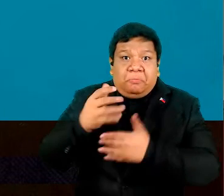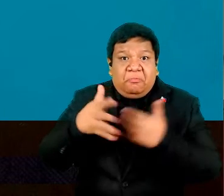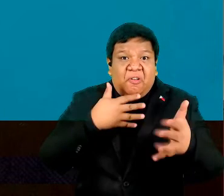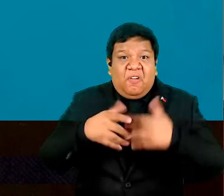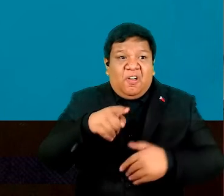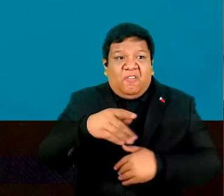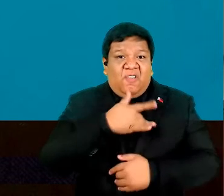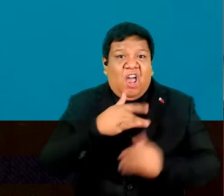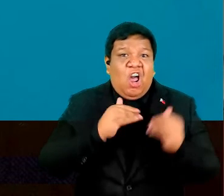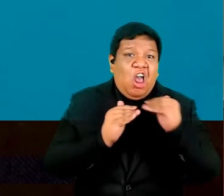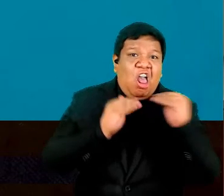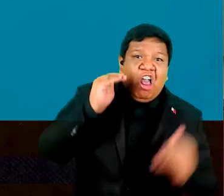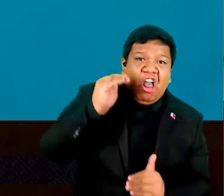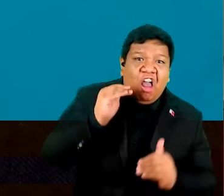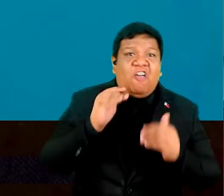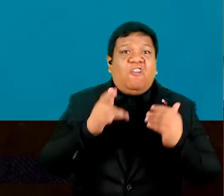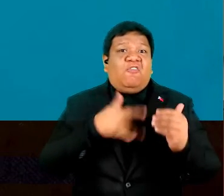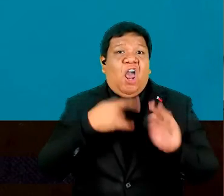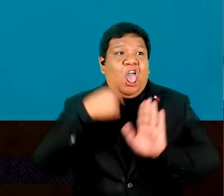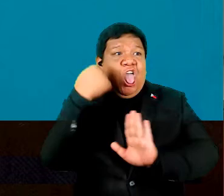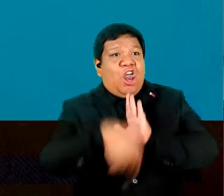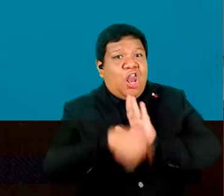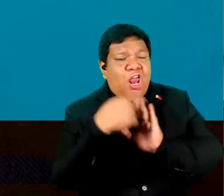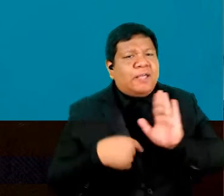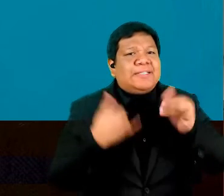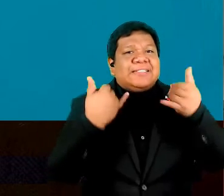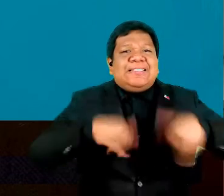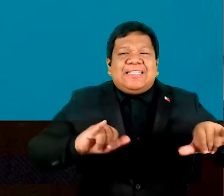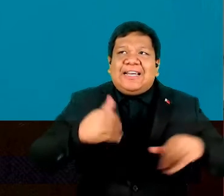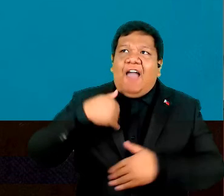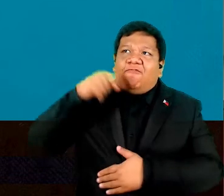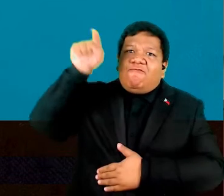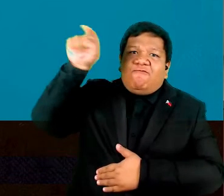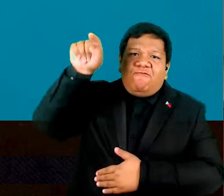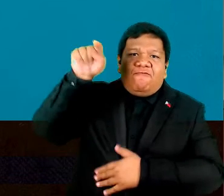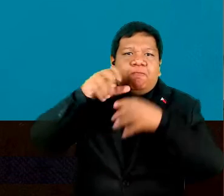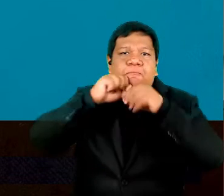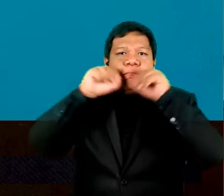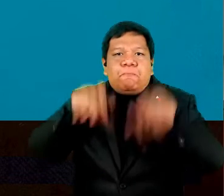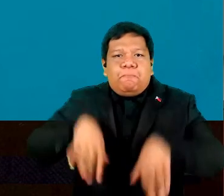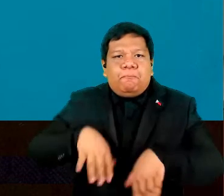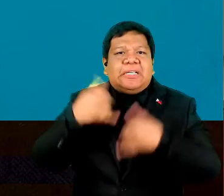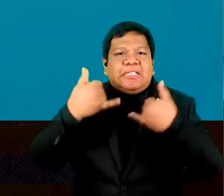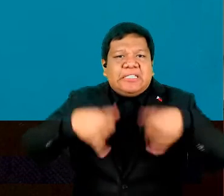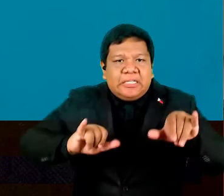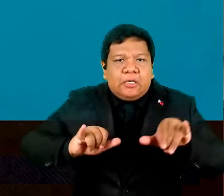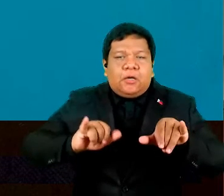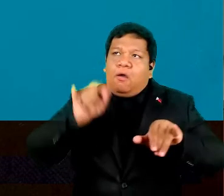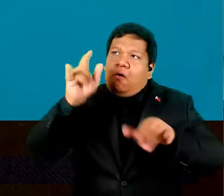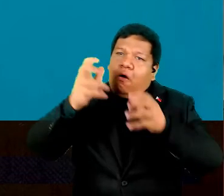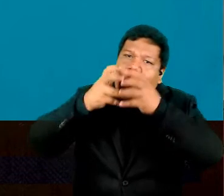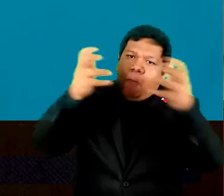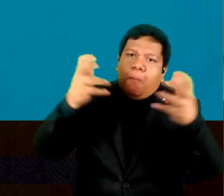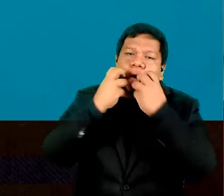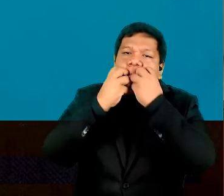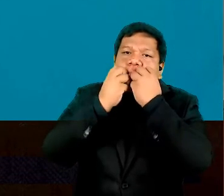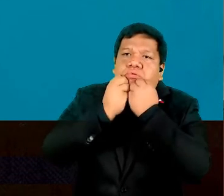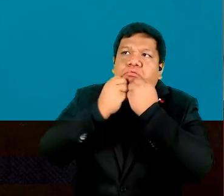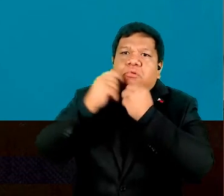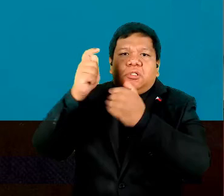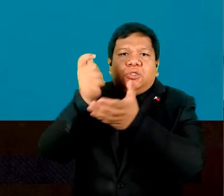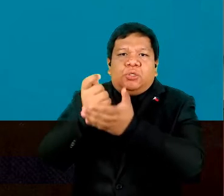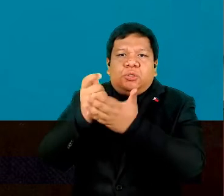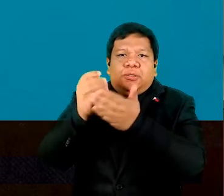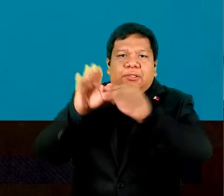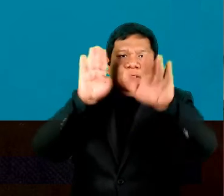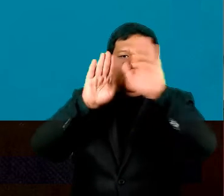of justice or of being persecuted, there is so much blessing pa rin. There's so much treasure in here in the